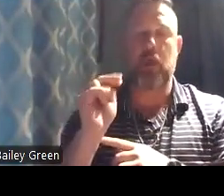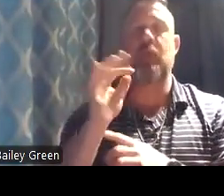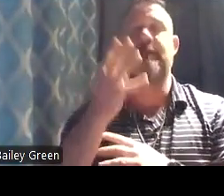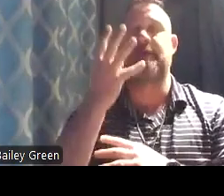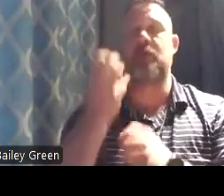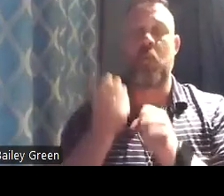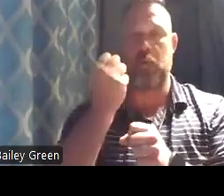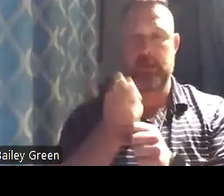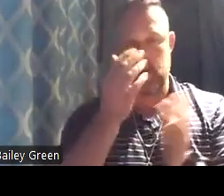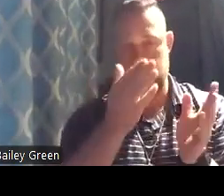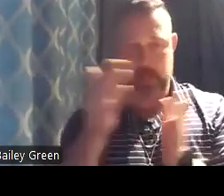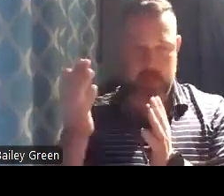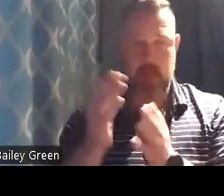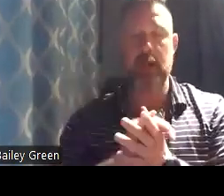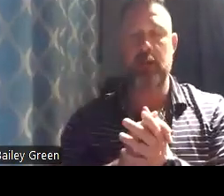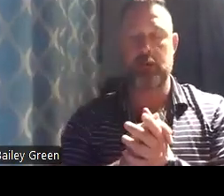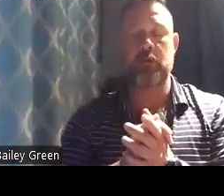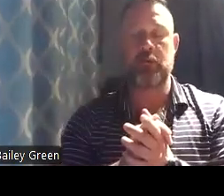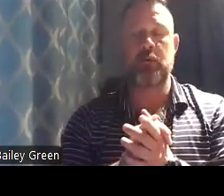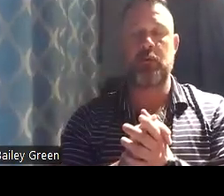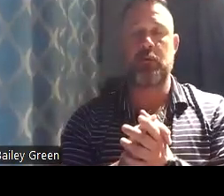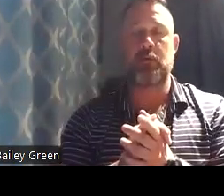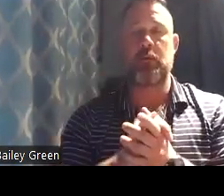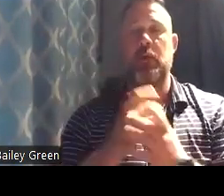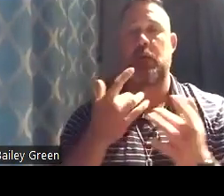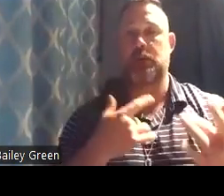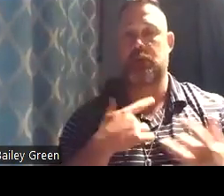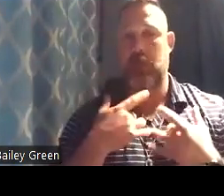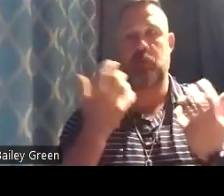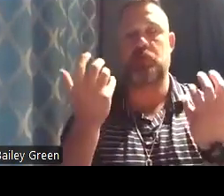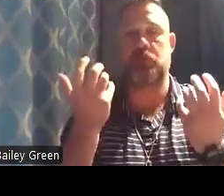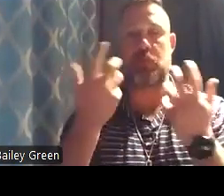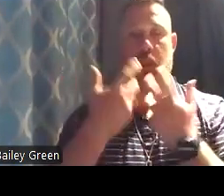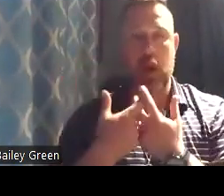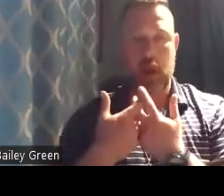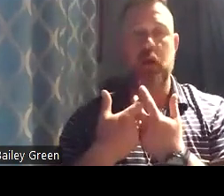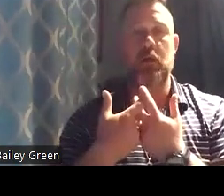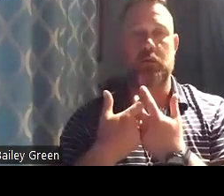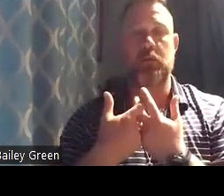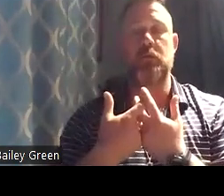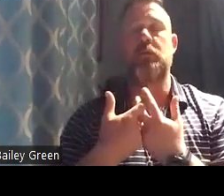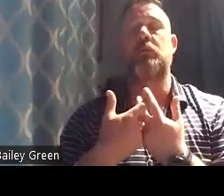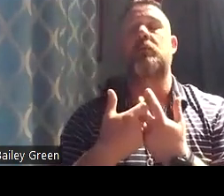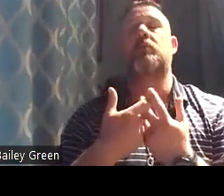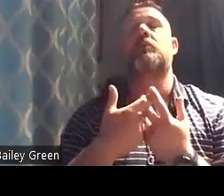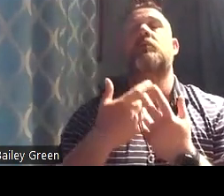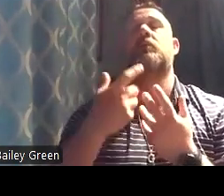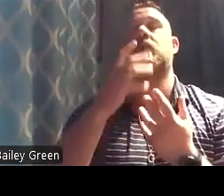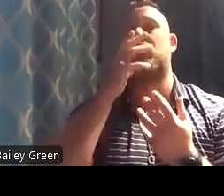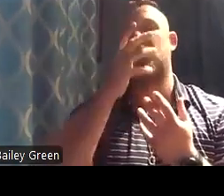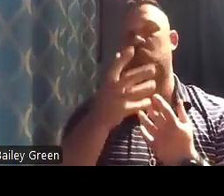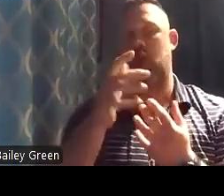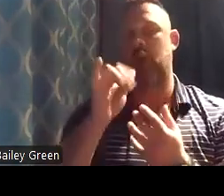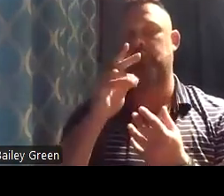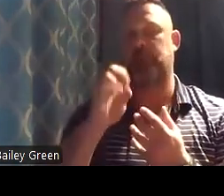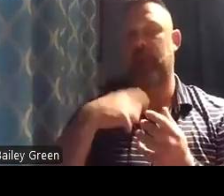4-year strategic plan. We're really excited to align. We will be updating our state plan on aging this